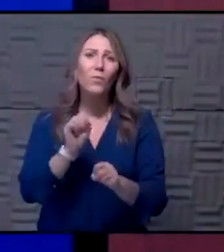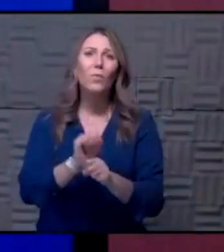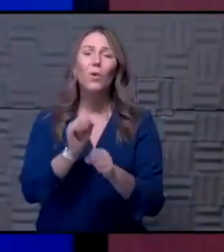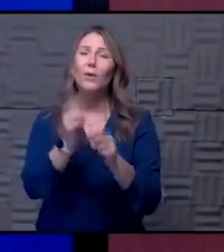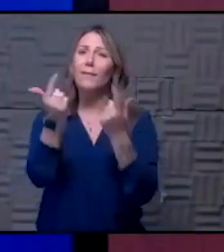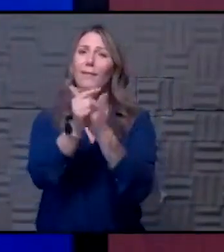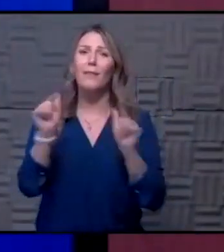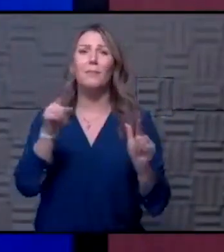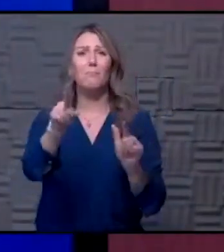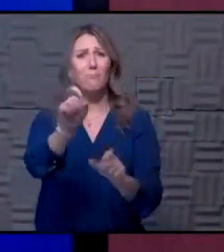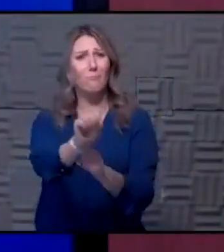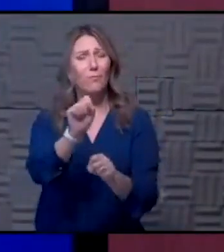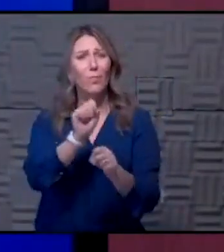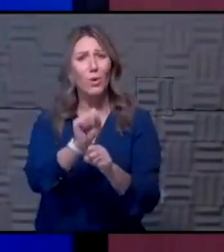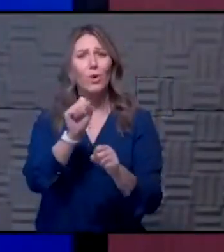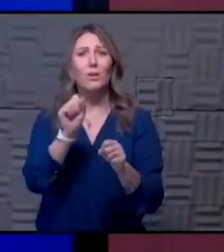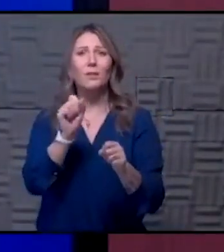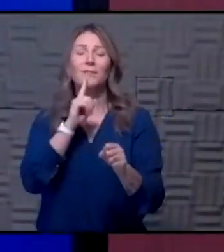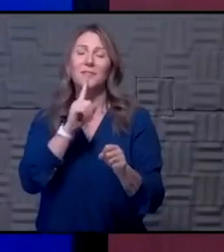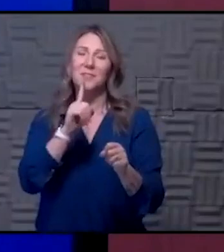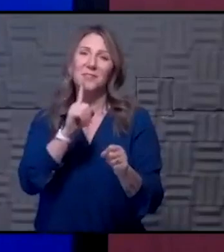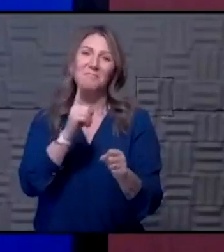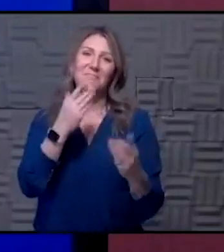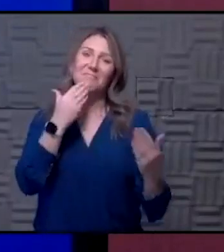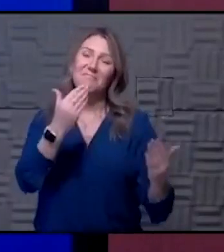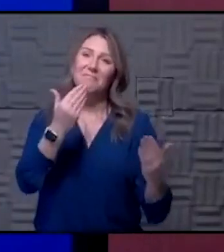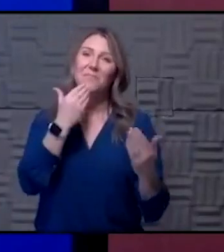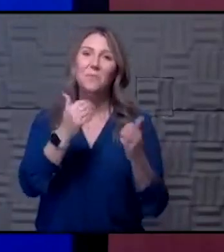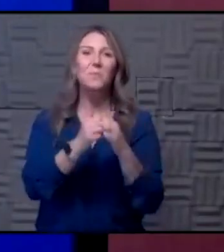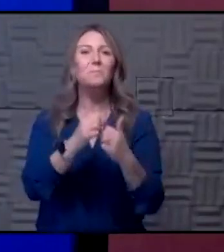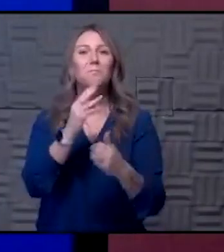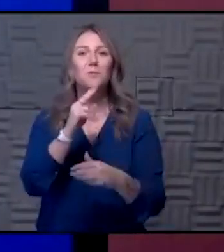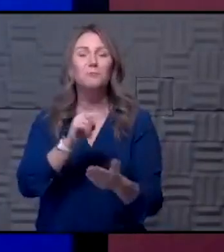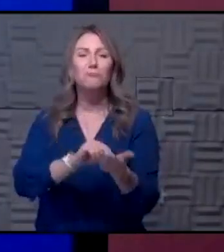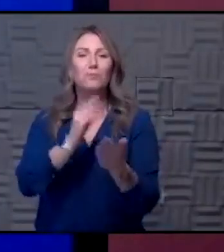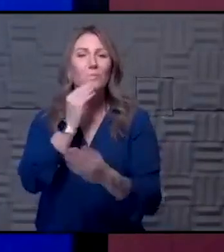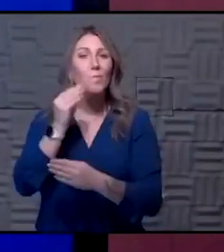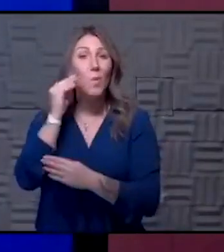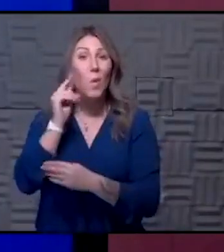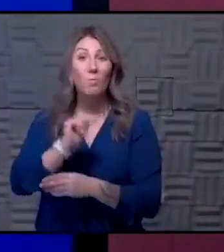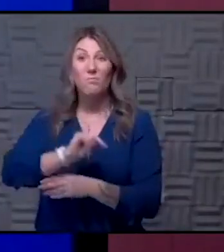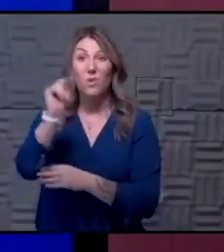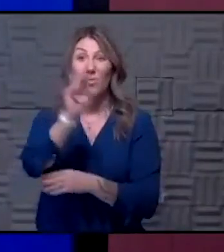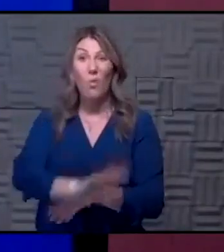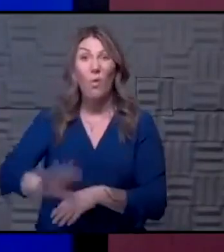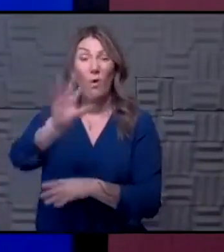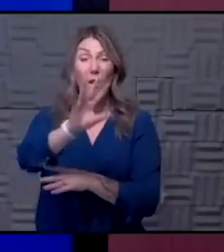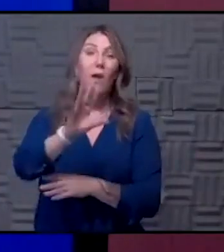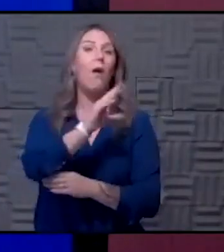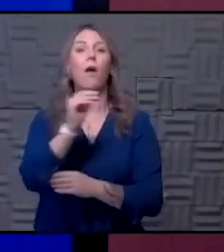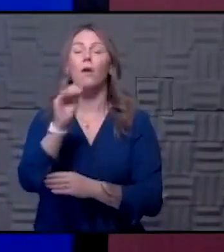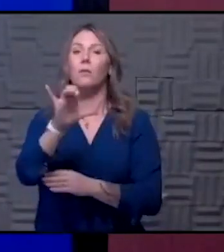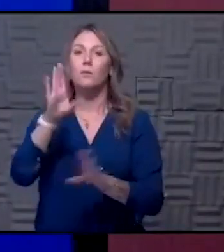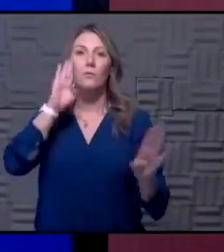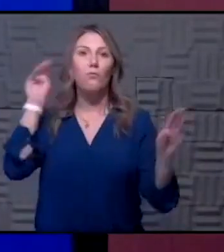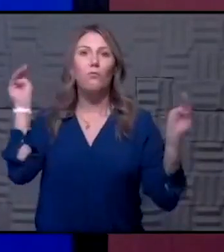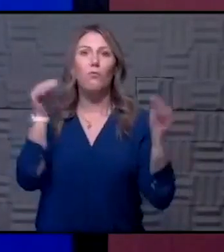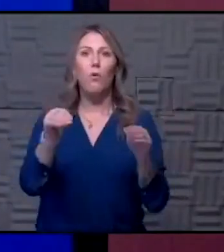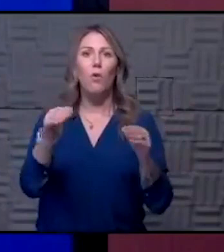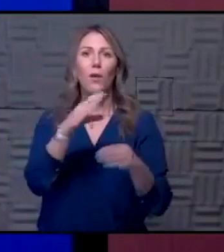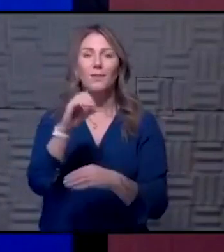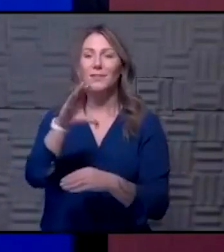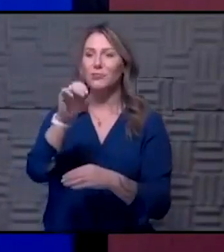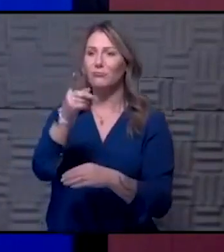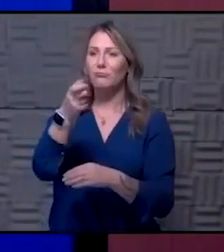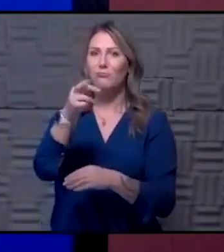worked a lot. I also a shout out with all your work with the nursing homes up in the Northland. I know that's been a big focus for you. And to that Cerner